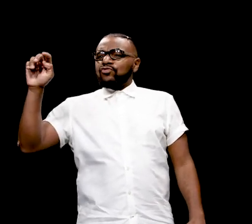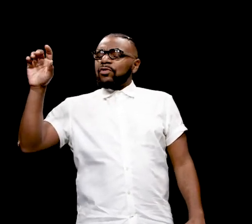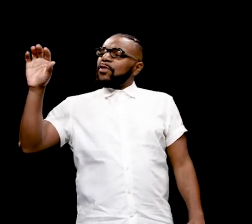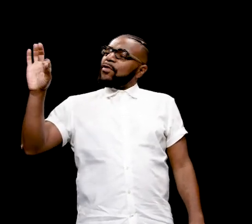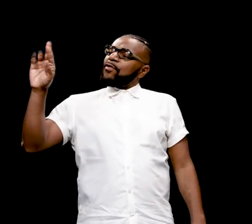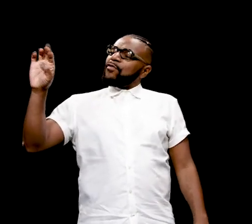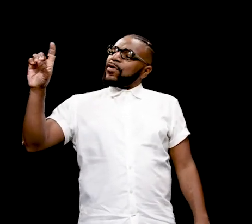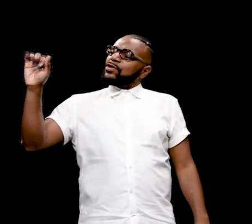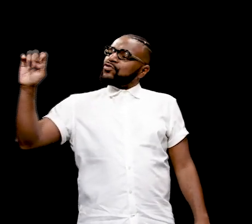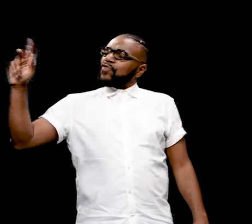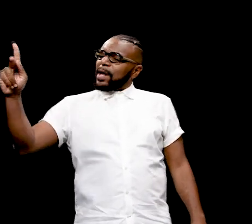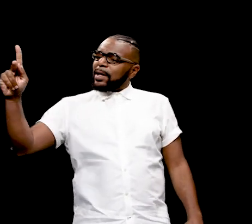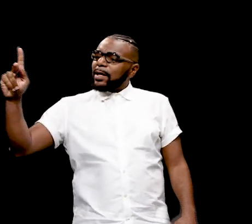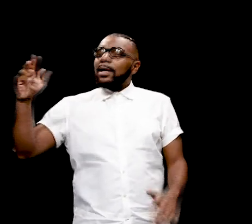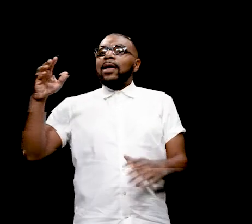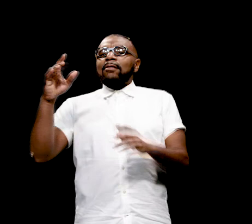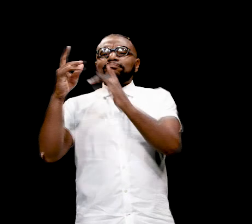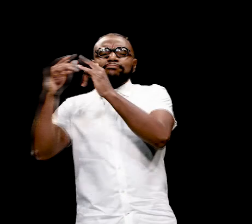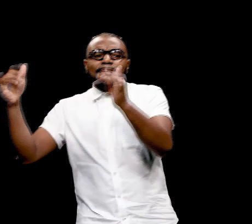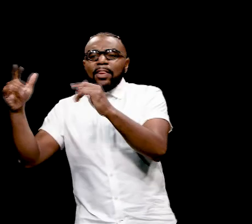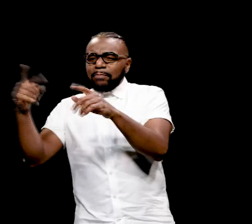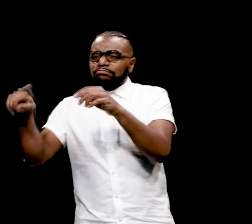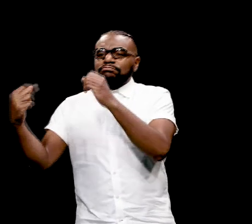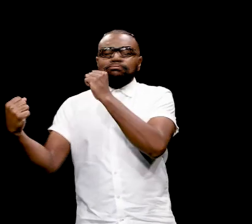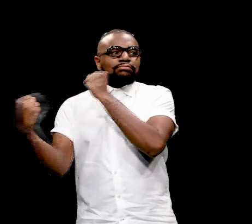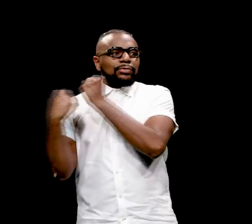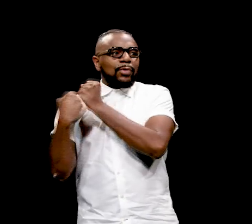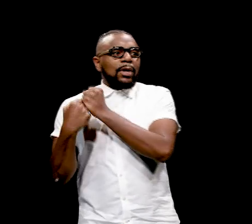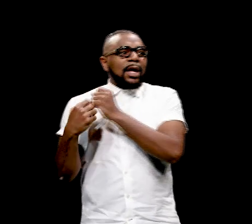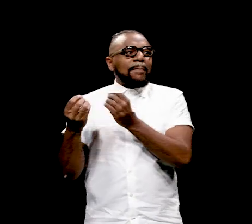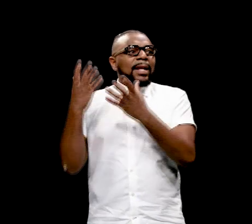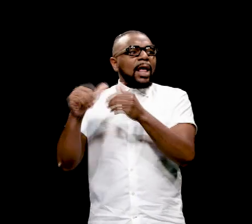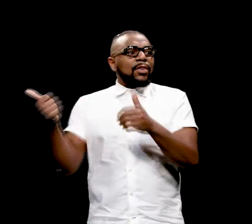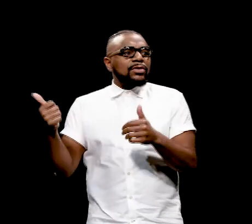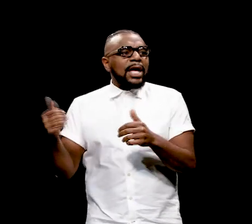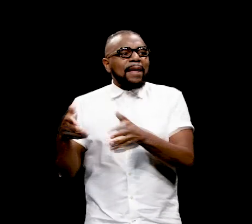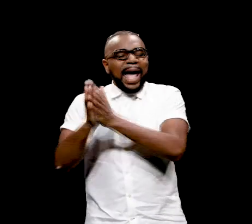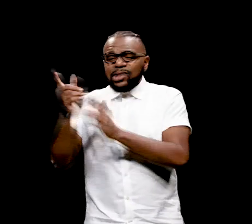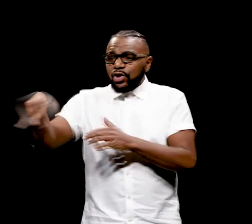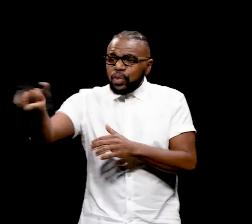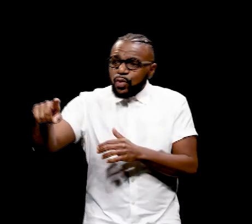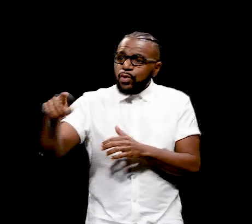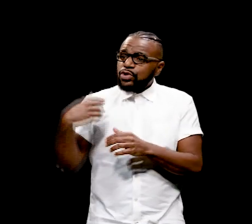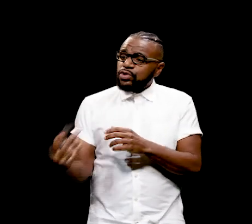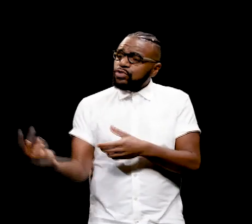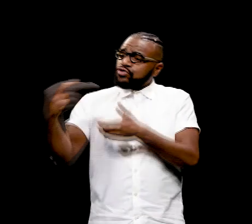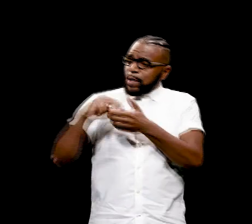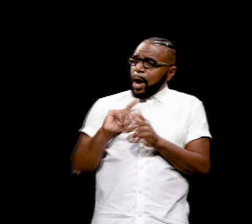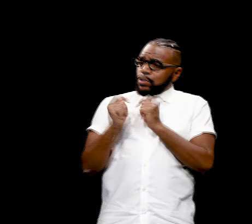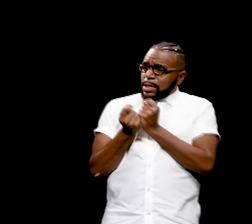and former State Senator Margaret Carter and Abel Gordley, and many, many others. And I'm asking you to join our team as